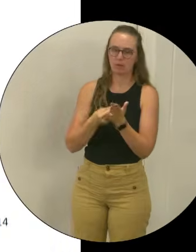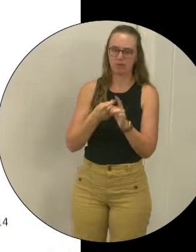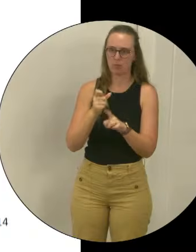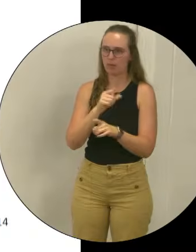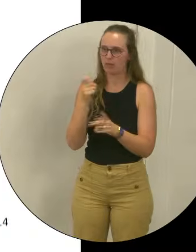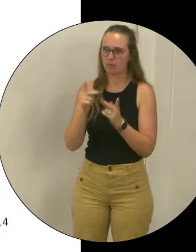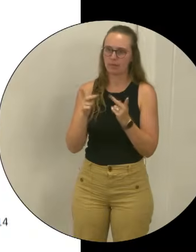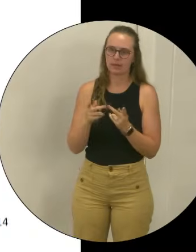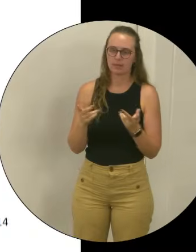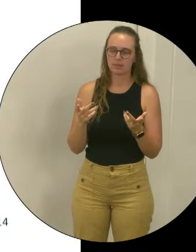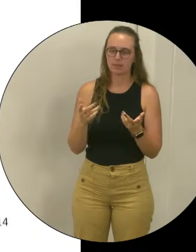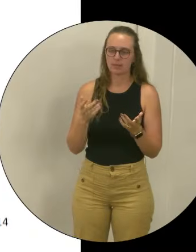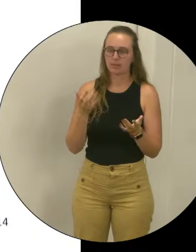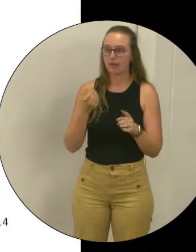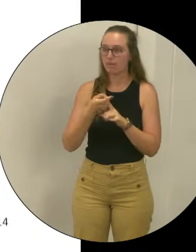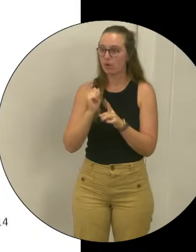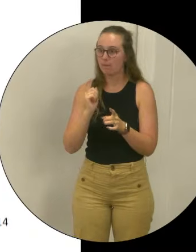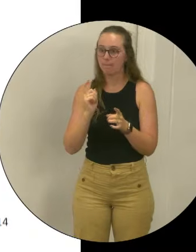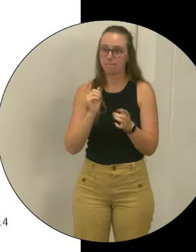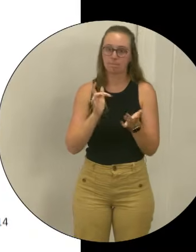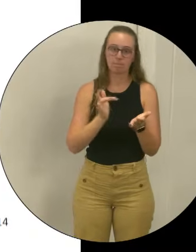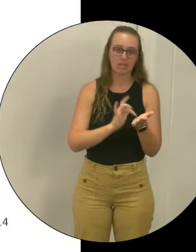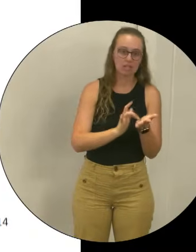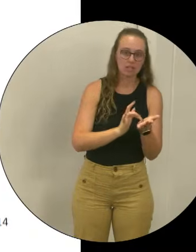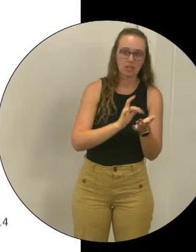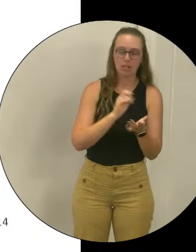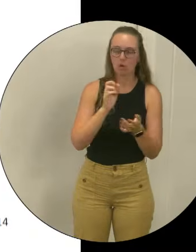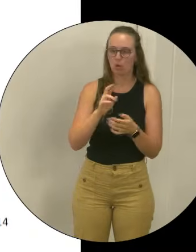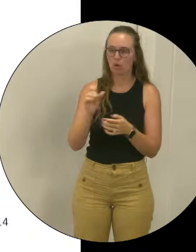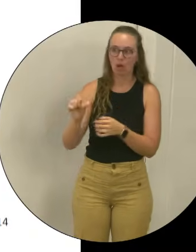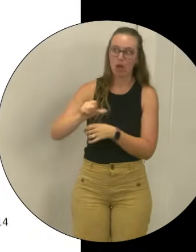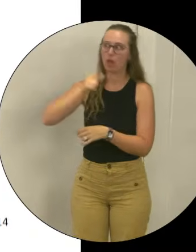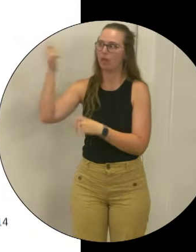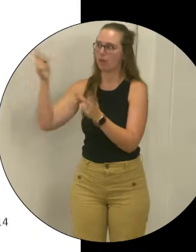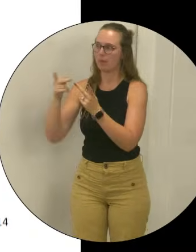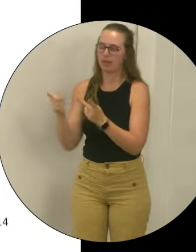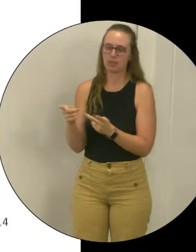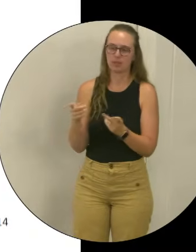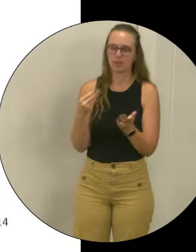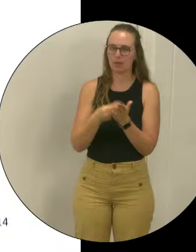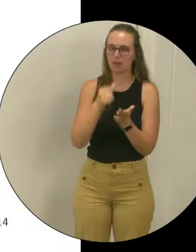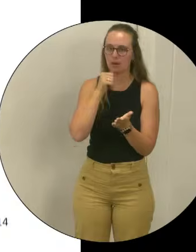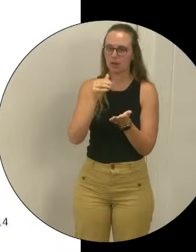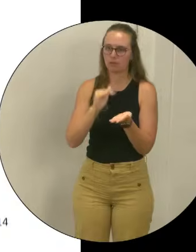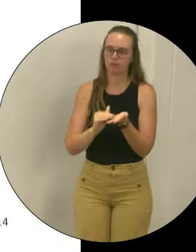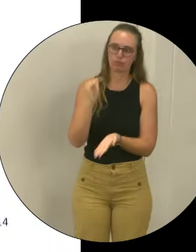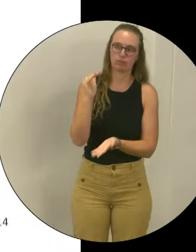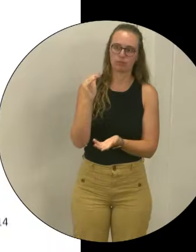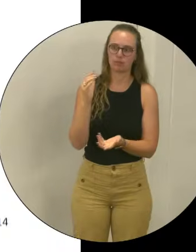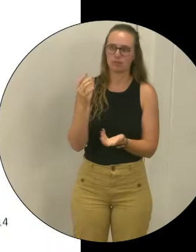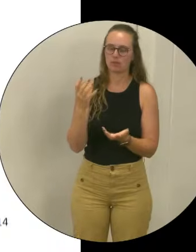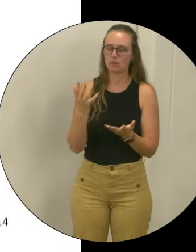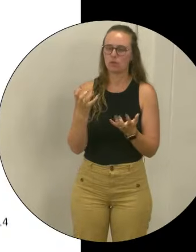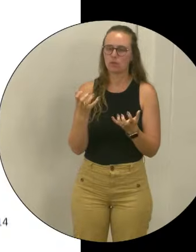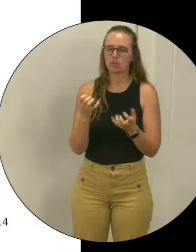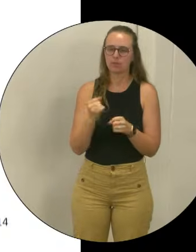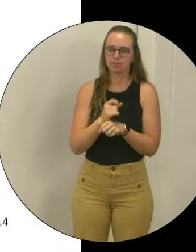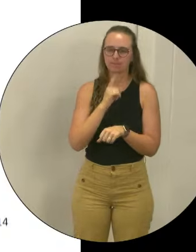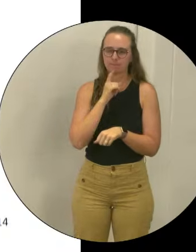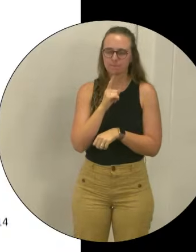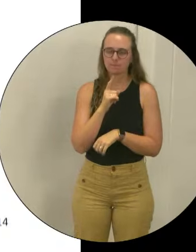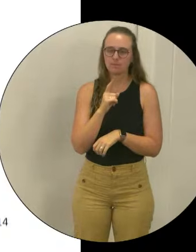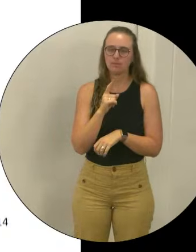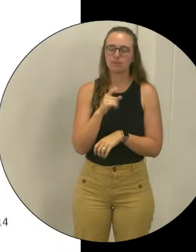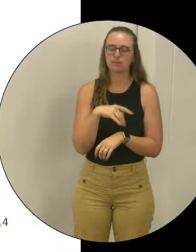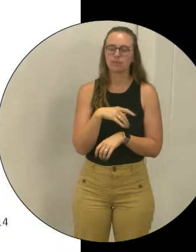maybe Medicaid or somewhere, but it's not going to grow. So I want to make sure that we make